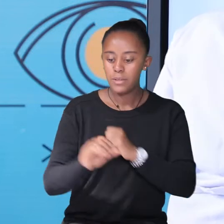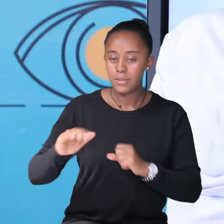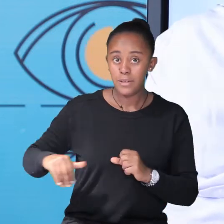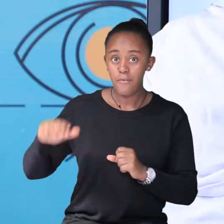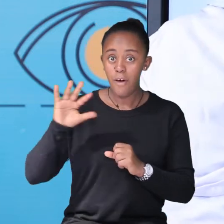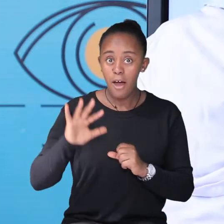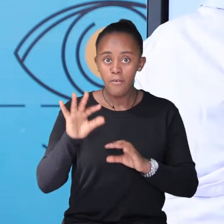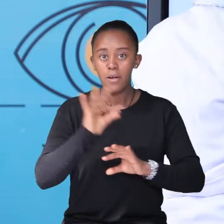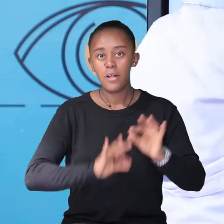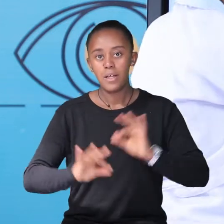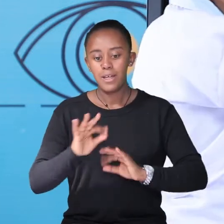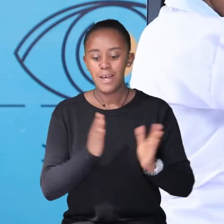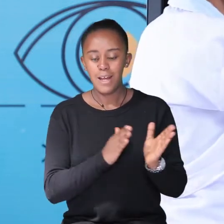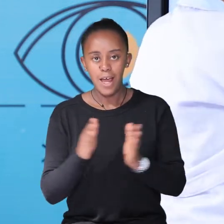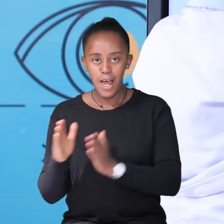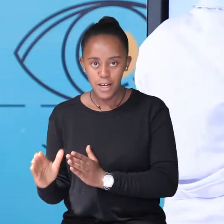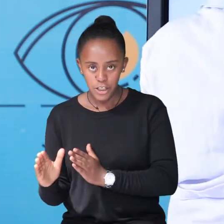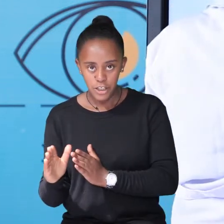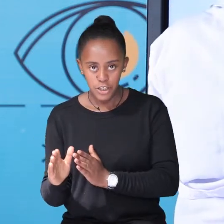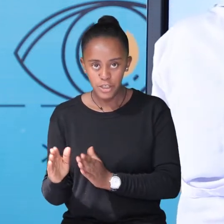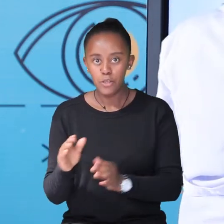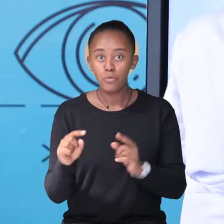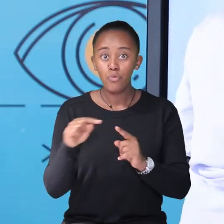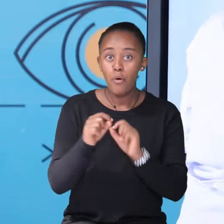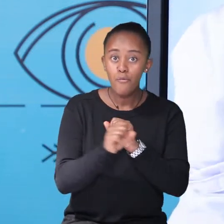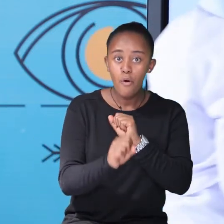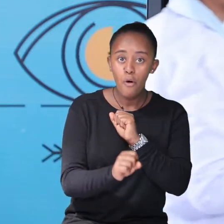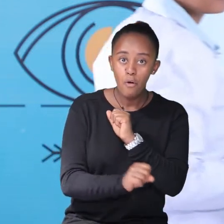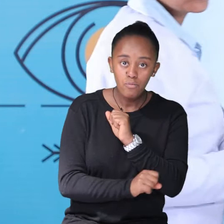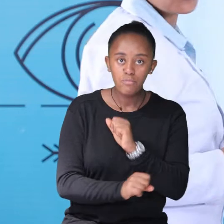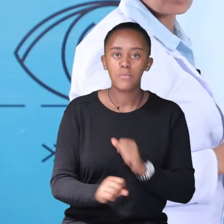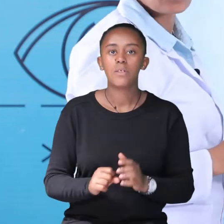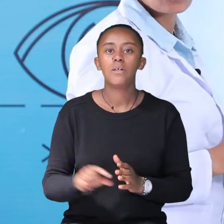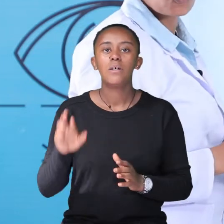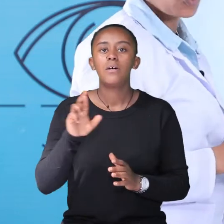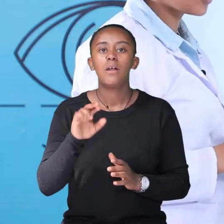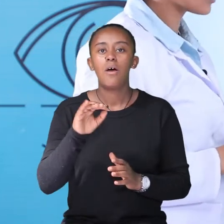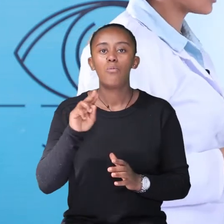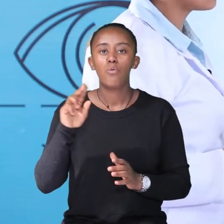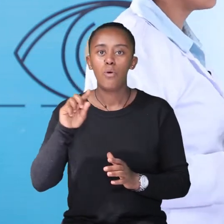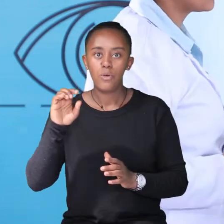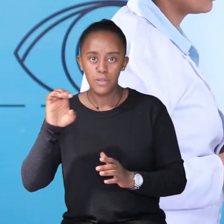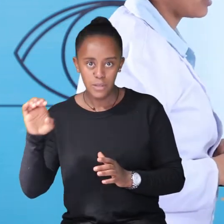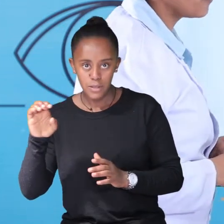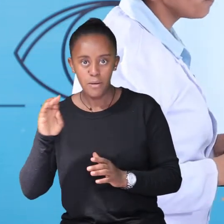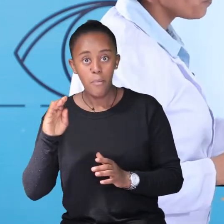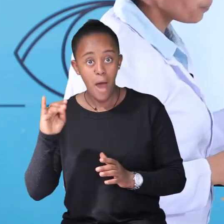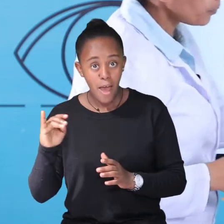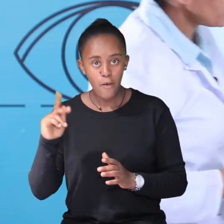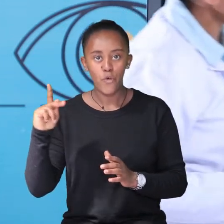molecules will rearrange themselves to form the ribulose biphosphate, to form the starting